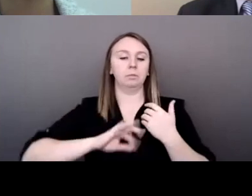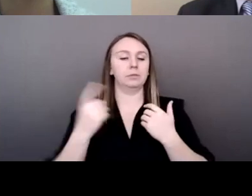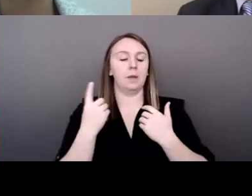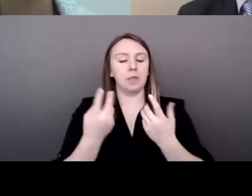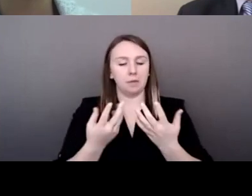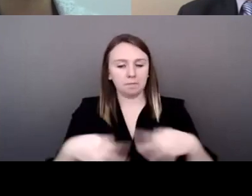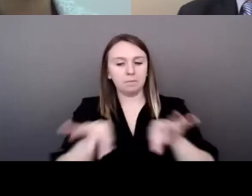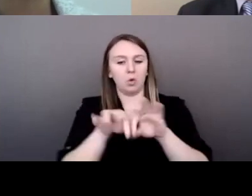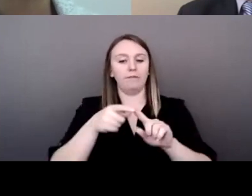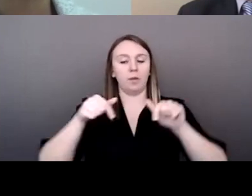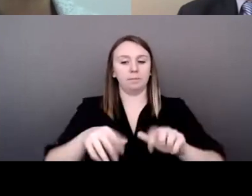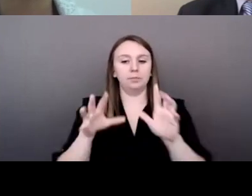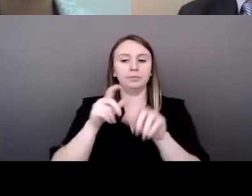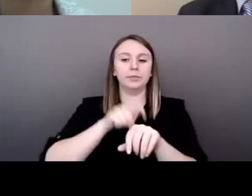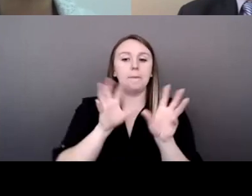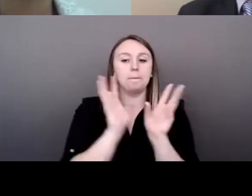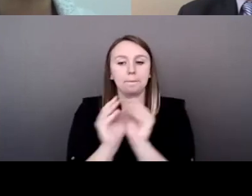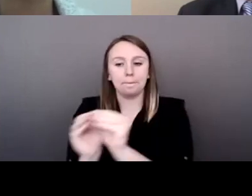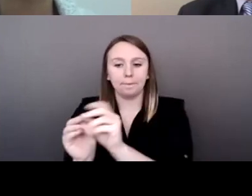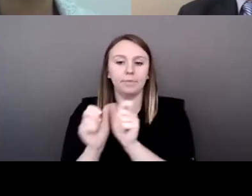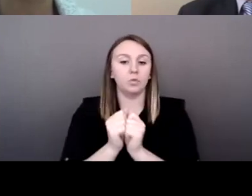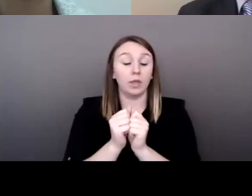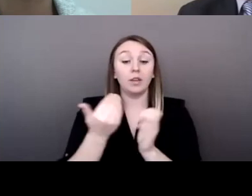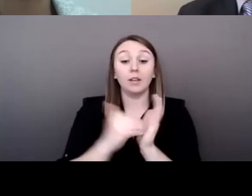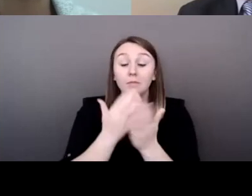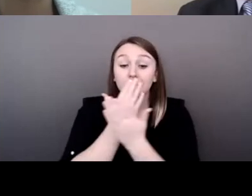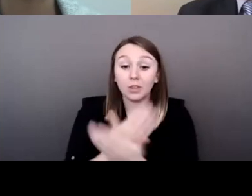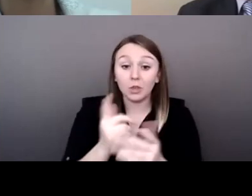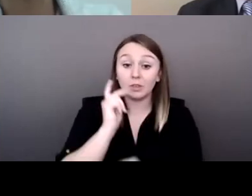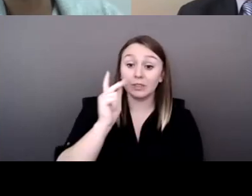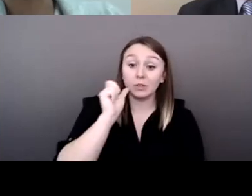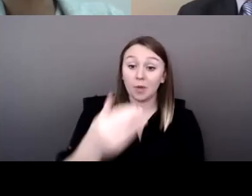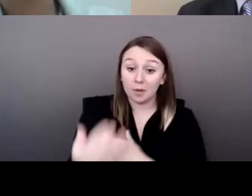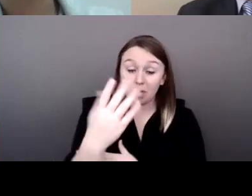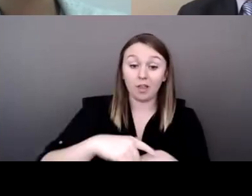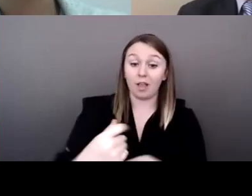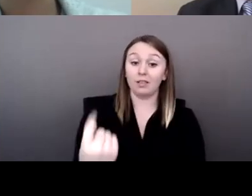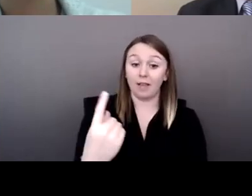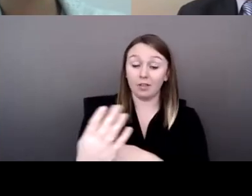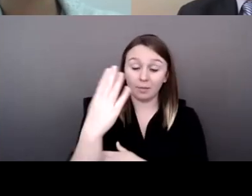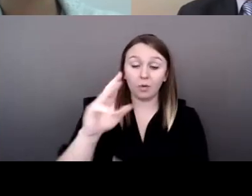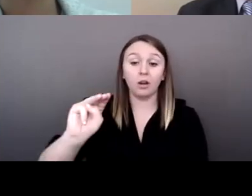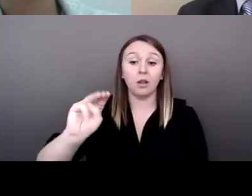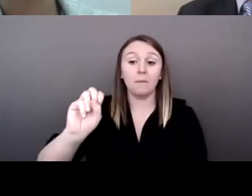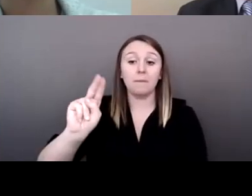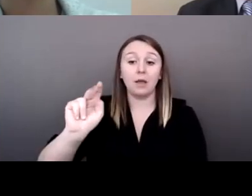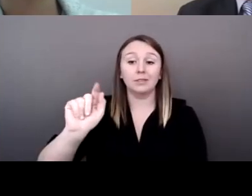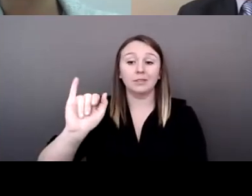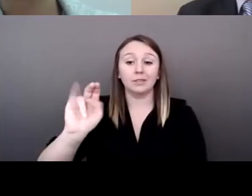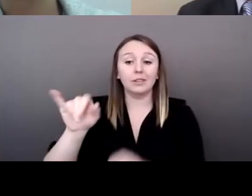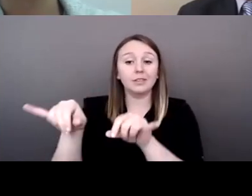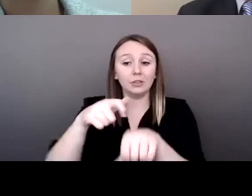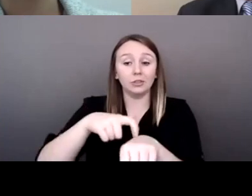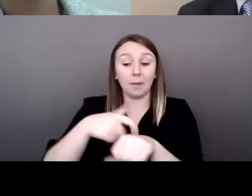time together. So again, thank you all. I'll see you in the morning at 11 a.m. Mountain Standard Time. Y'all have a nice afternoon. Have